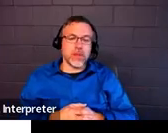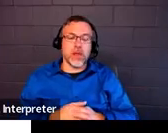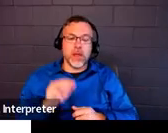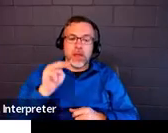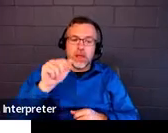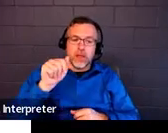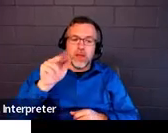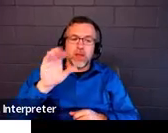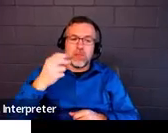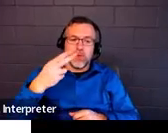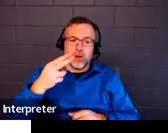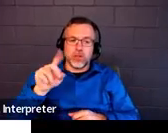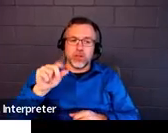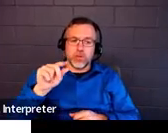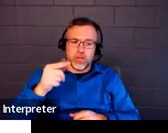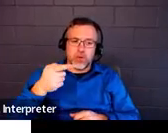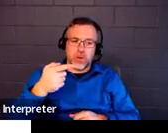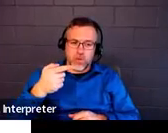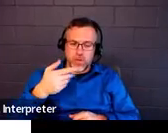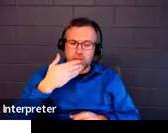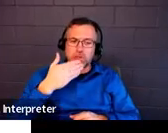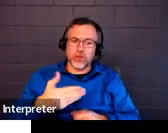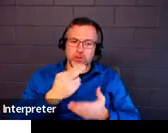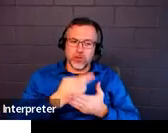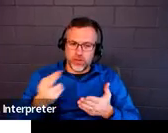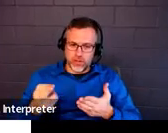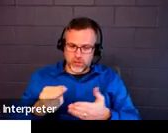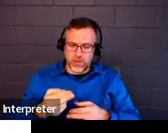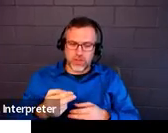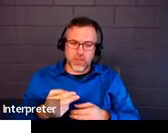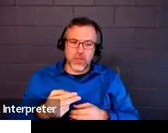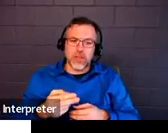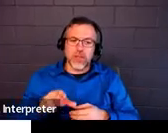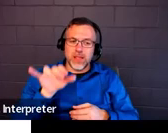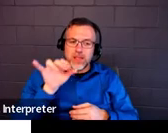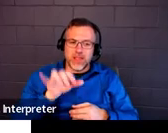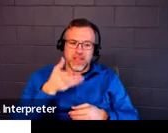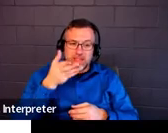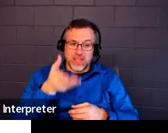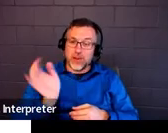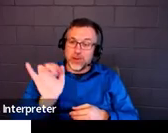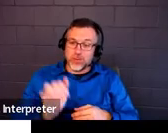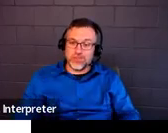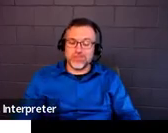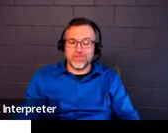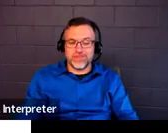2021 that's a good resource to look at, and that is linked there as well.